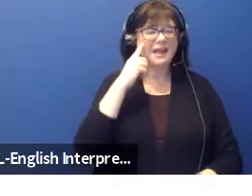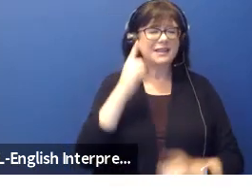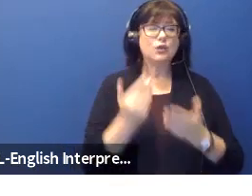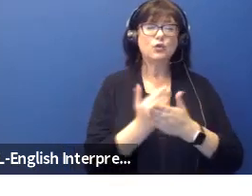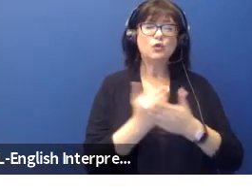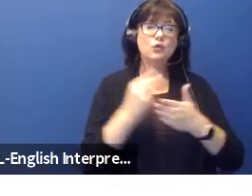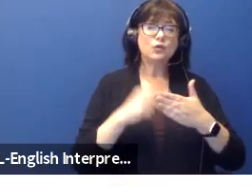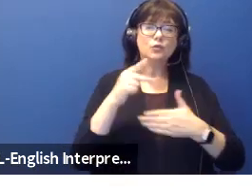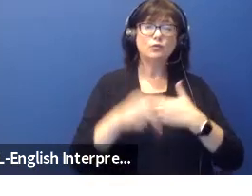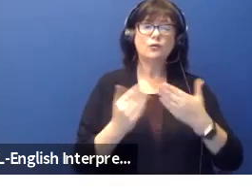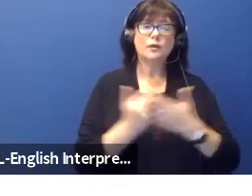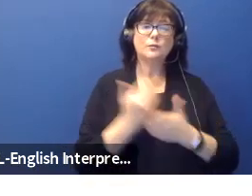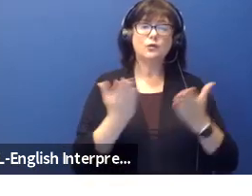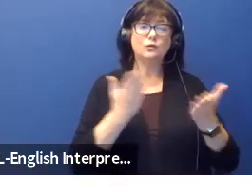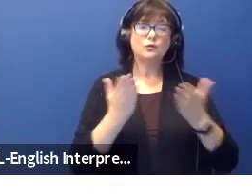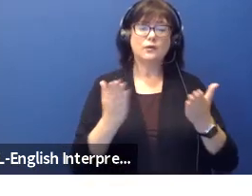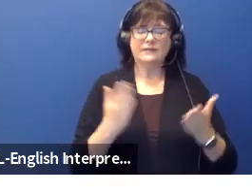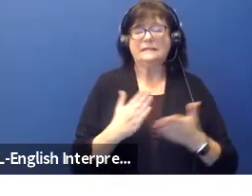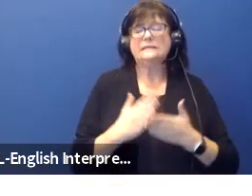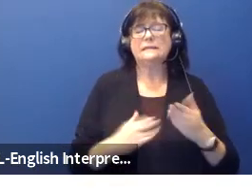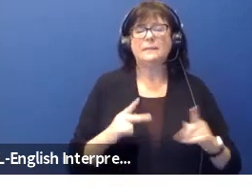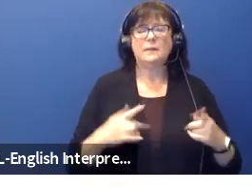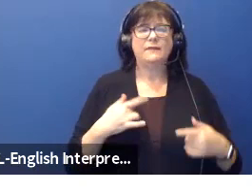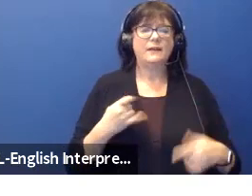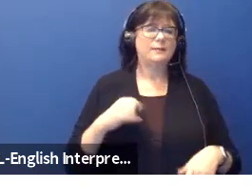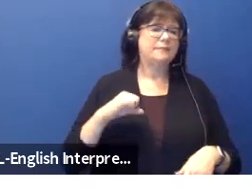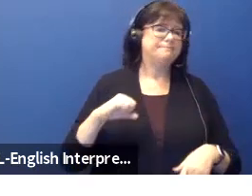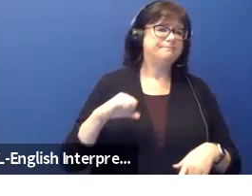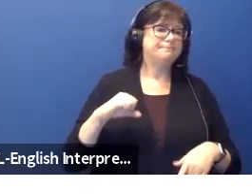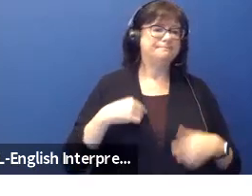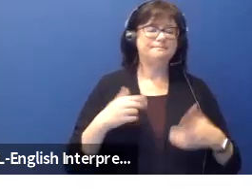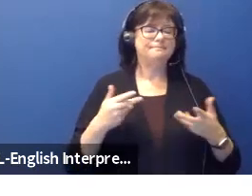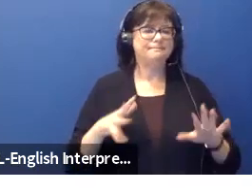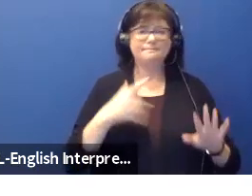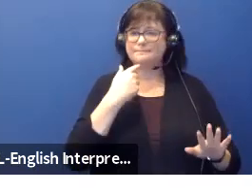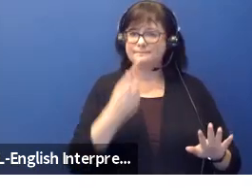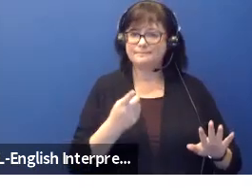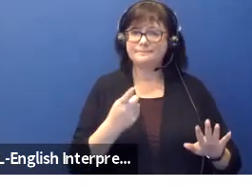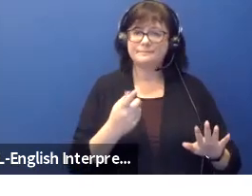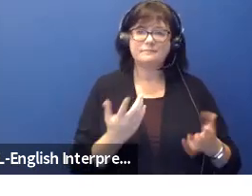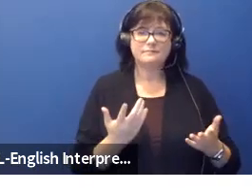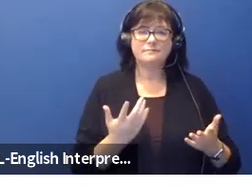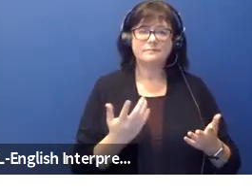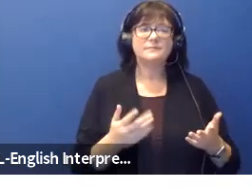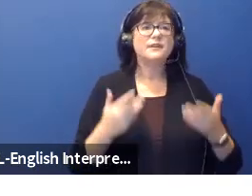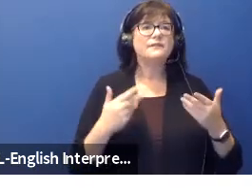can help make our clients and learners comfortable once they're in the program for a little while, then often they may disclose further.